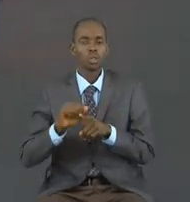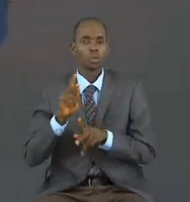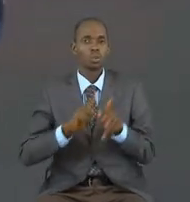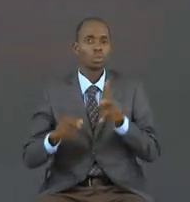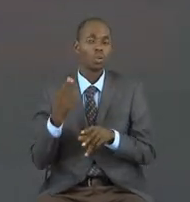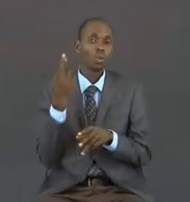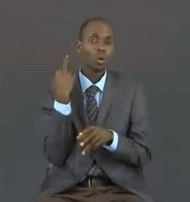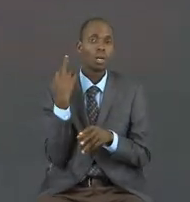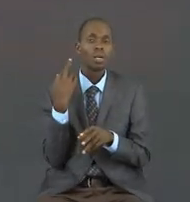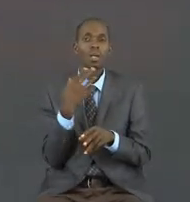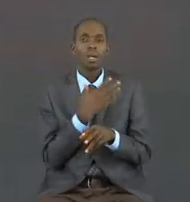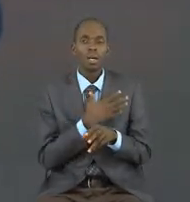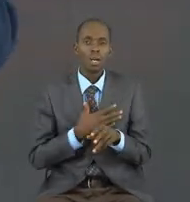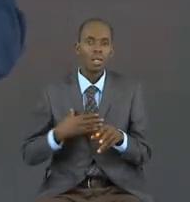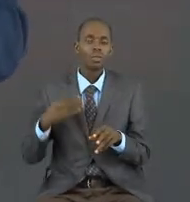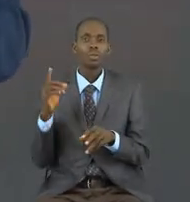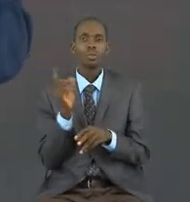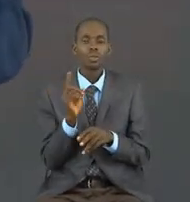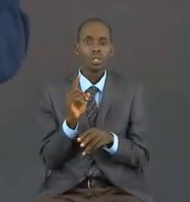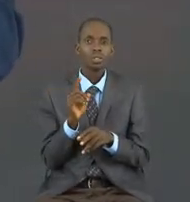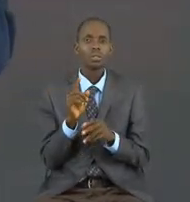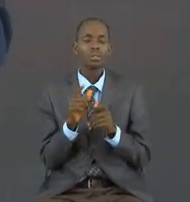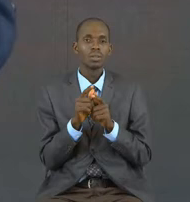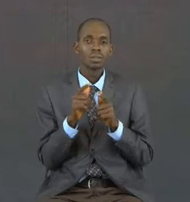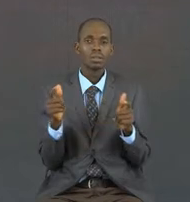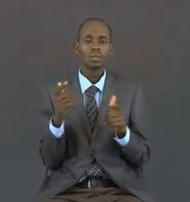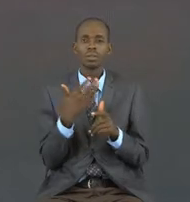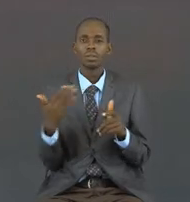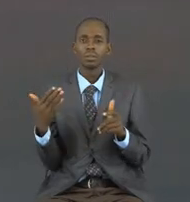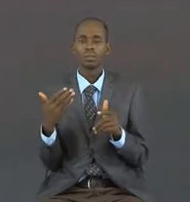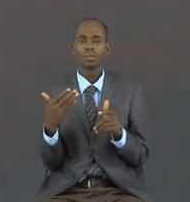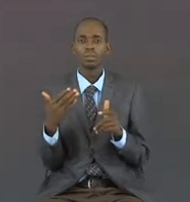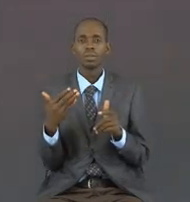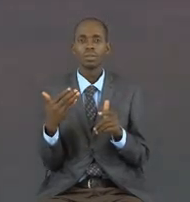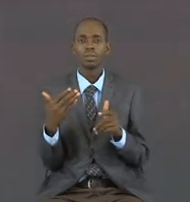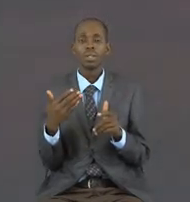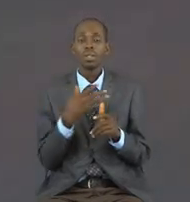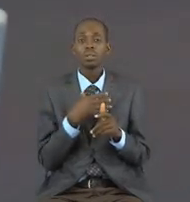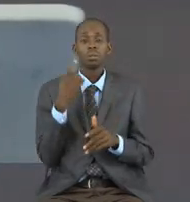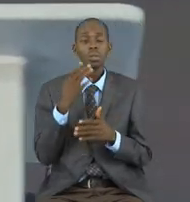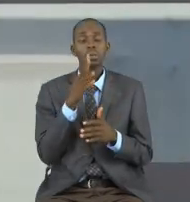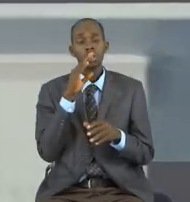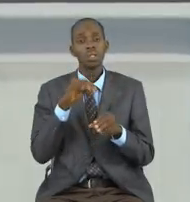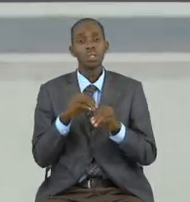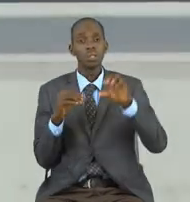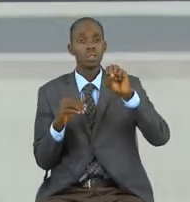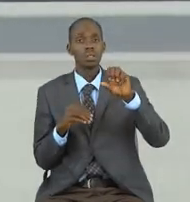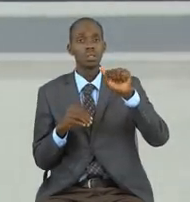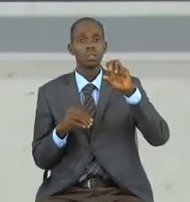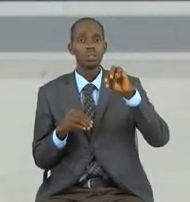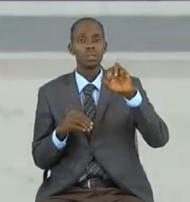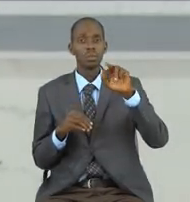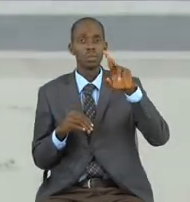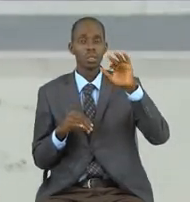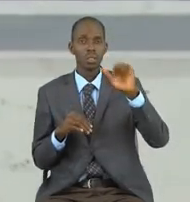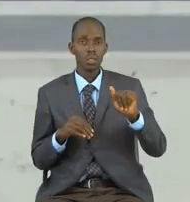where syncretic religion reigned. It may be in Samaria, where they